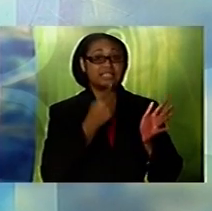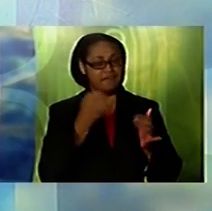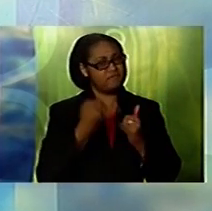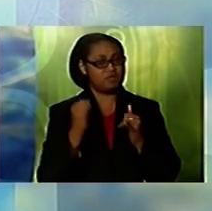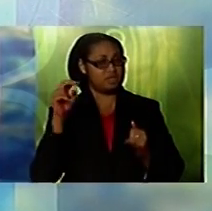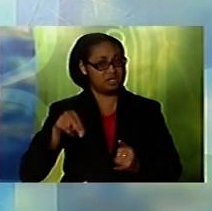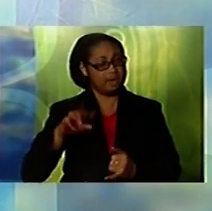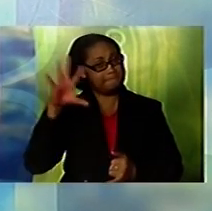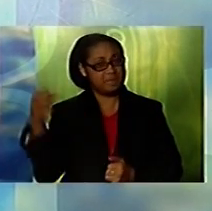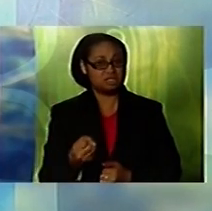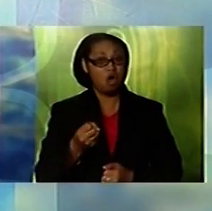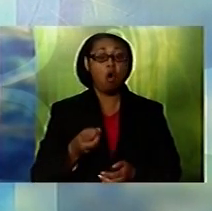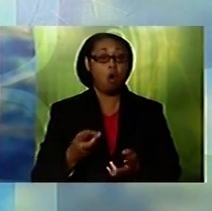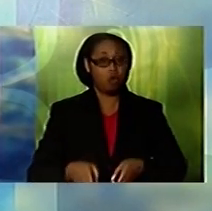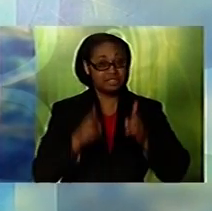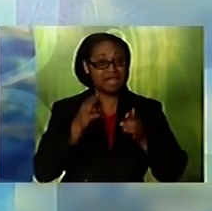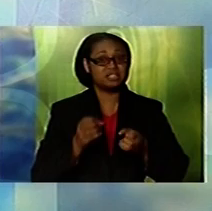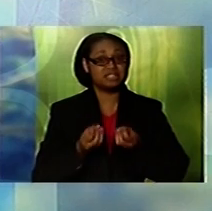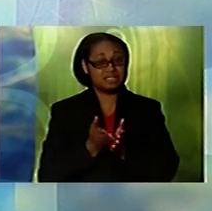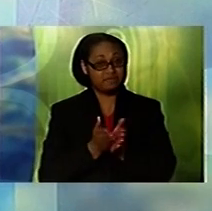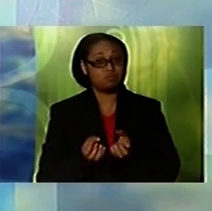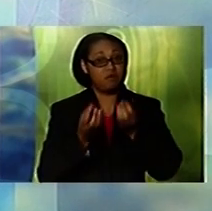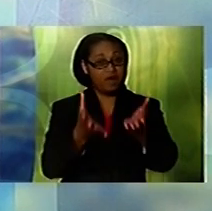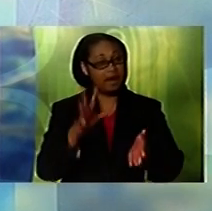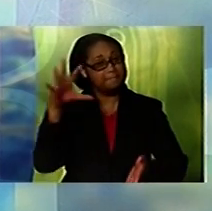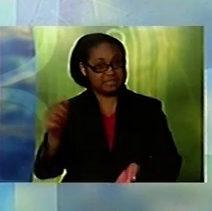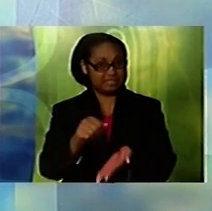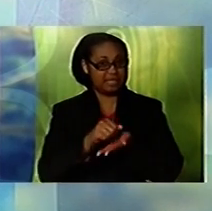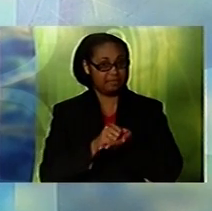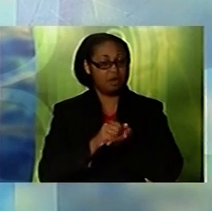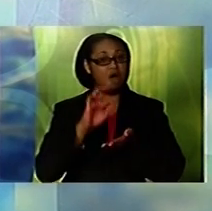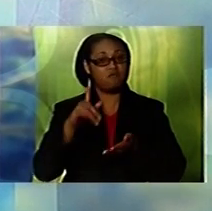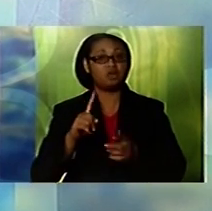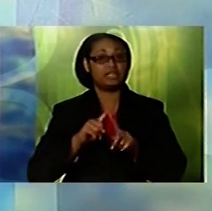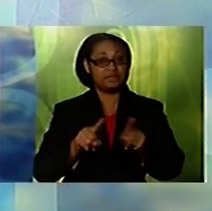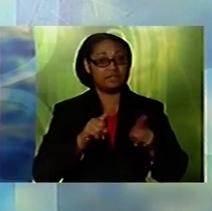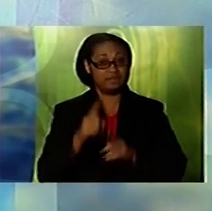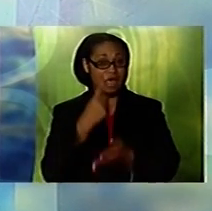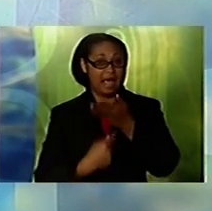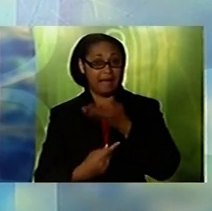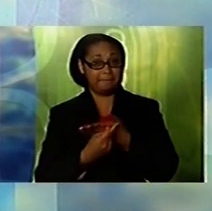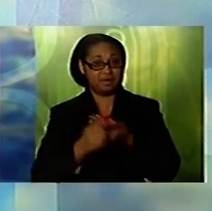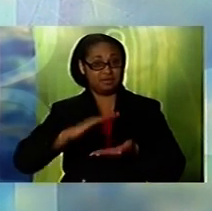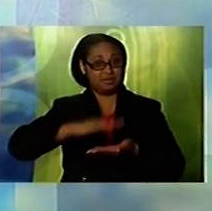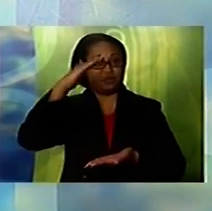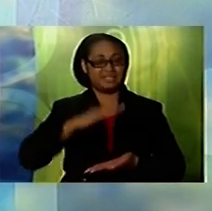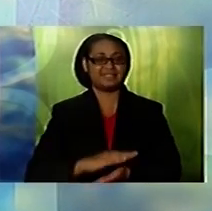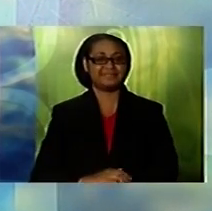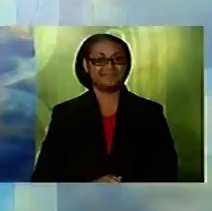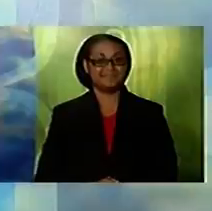operators, hotel and other service providers to maintain the service and provide facilities that will exceed